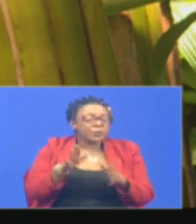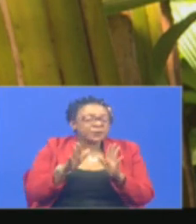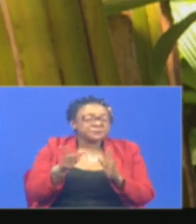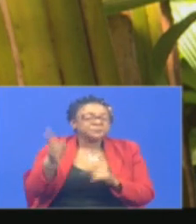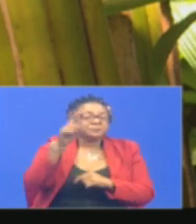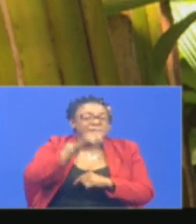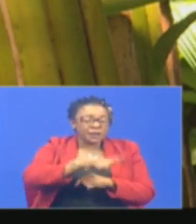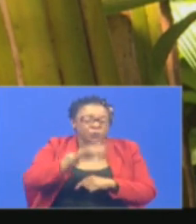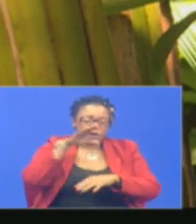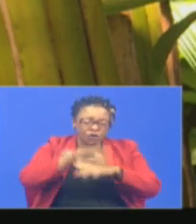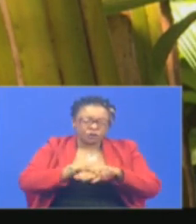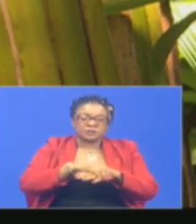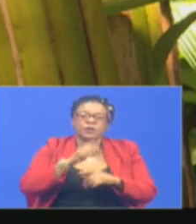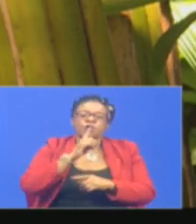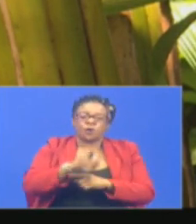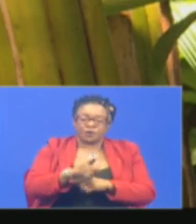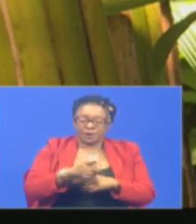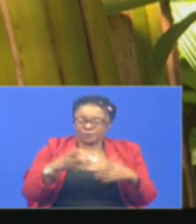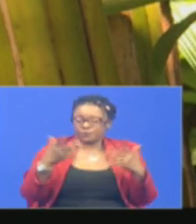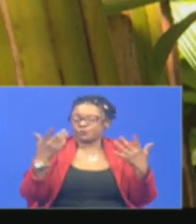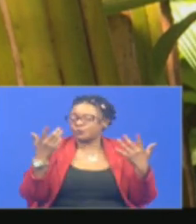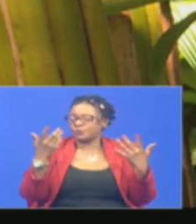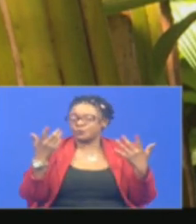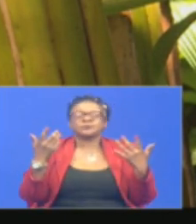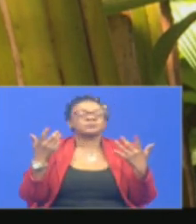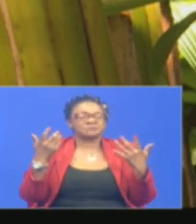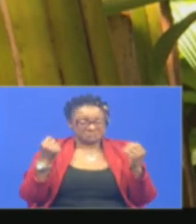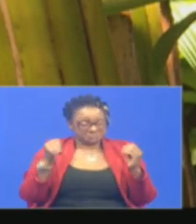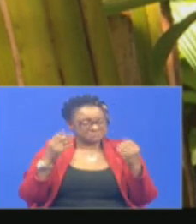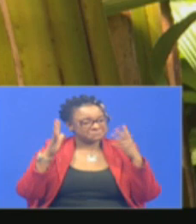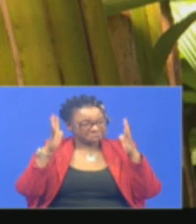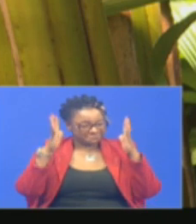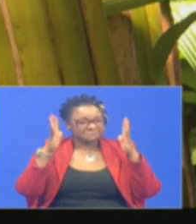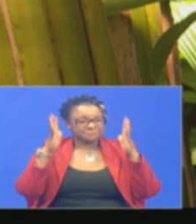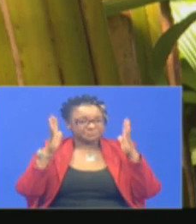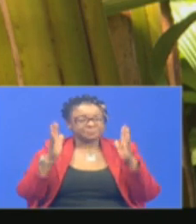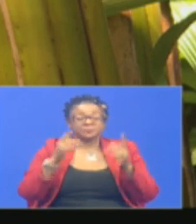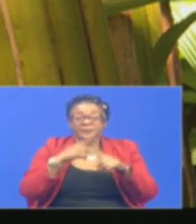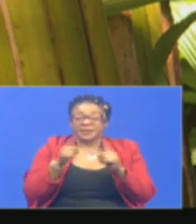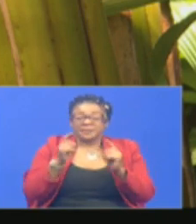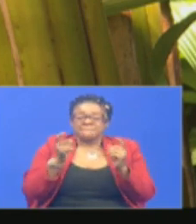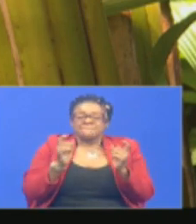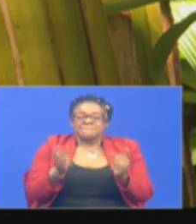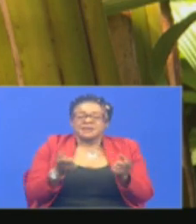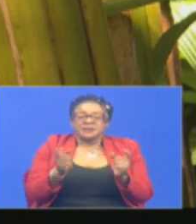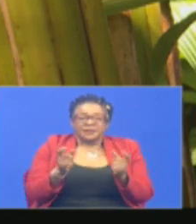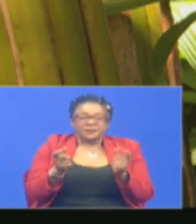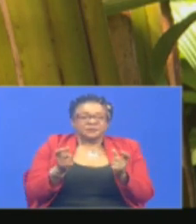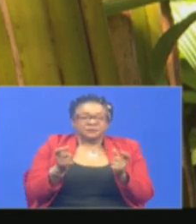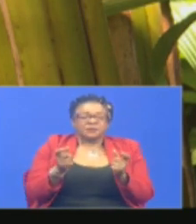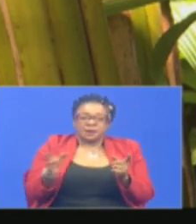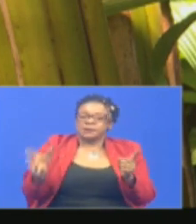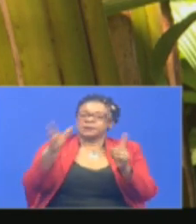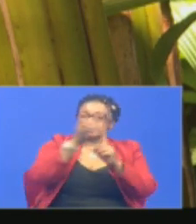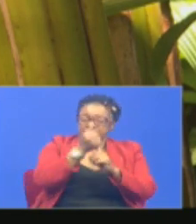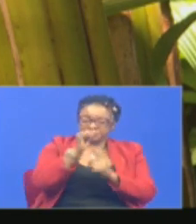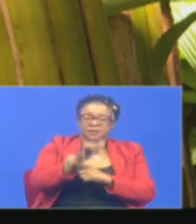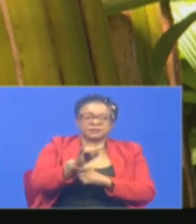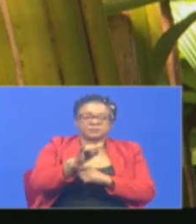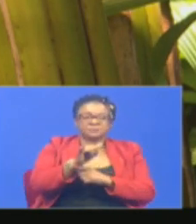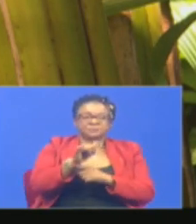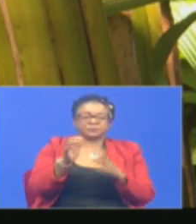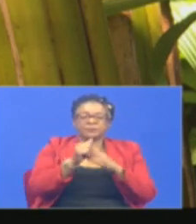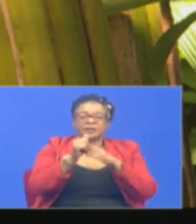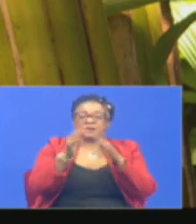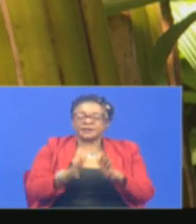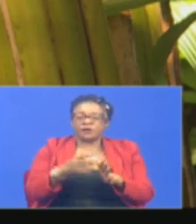that order, it was a landmark ruling. And the media aptly captured it. The leader of